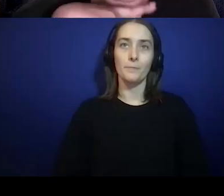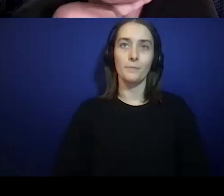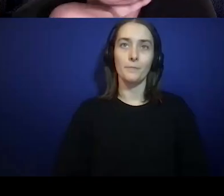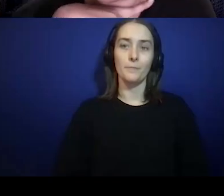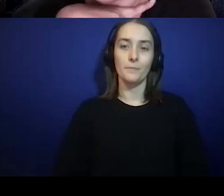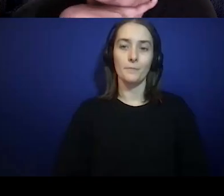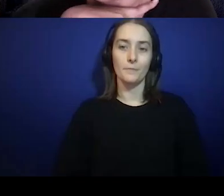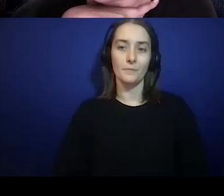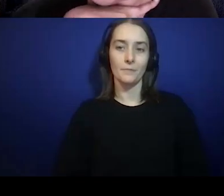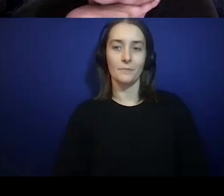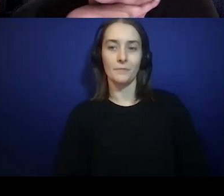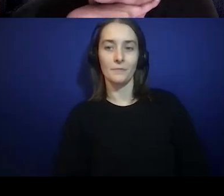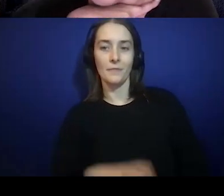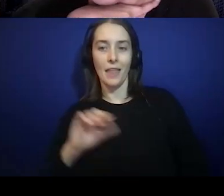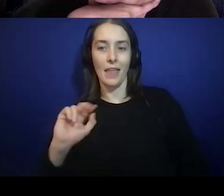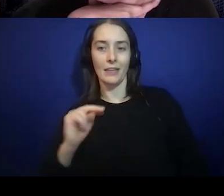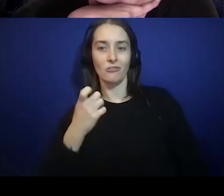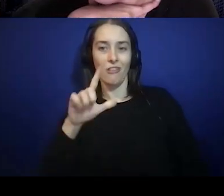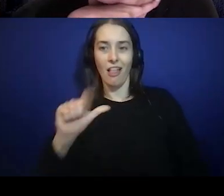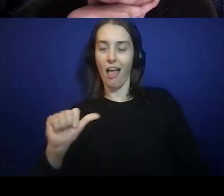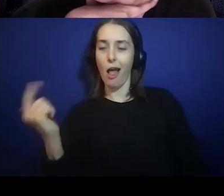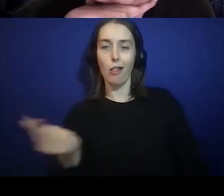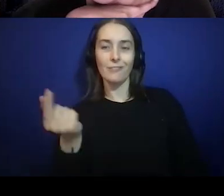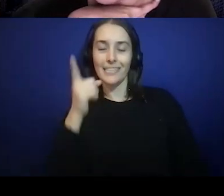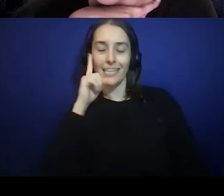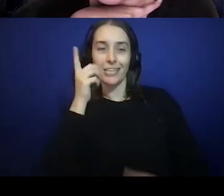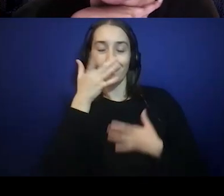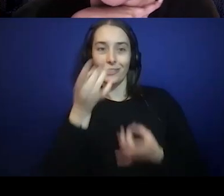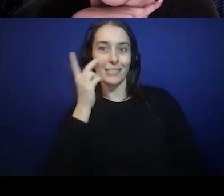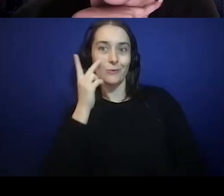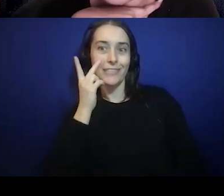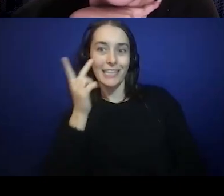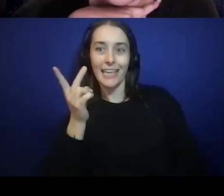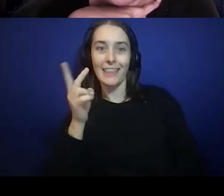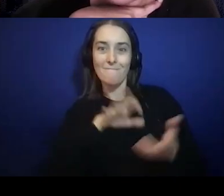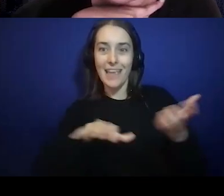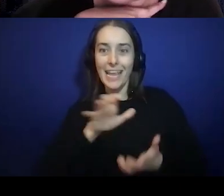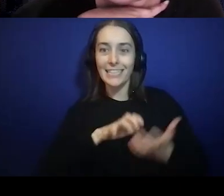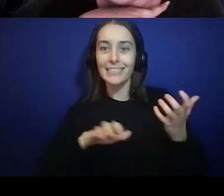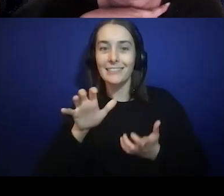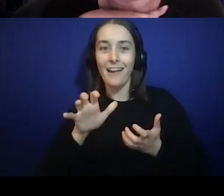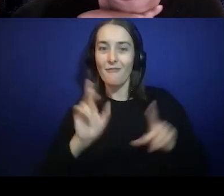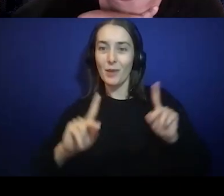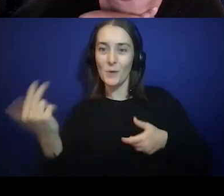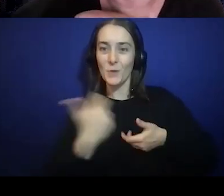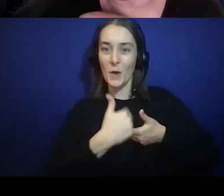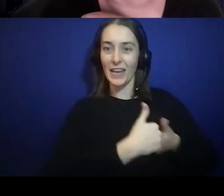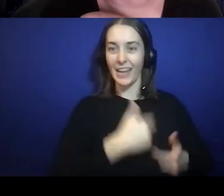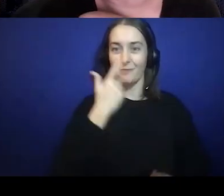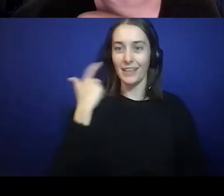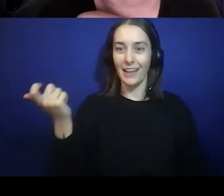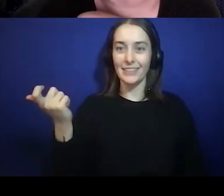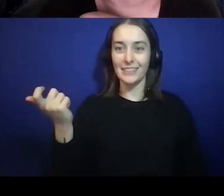And it's always so interesting to see the mix of when people are joining us, because lots of